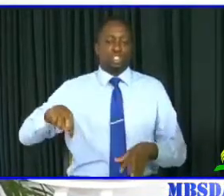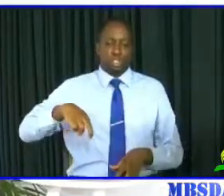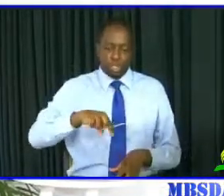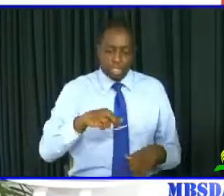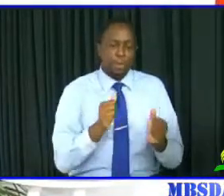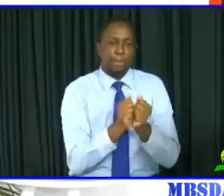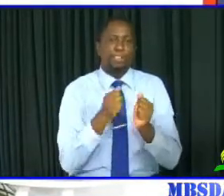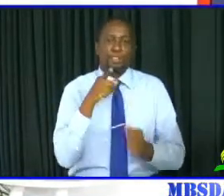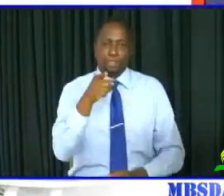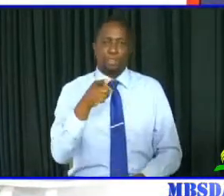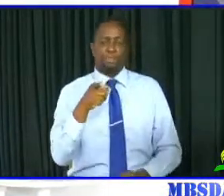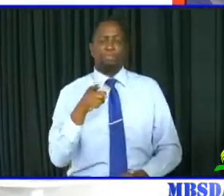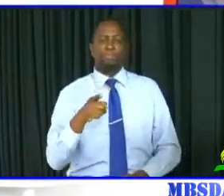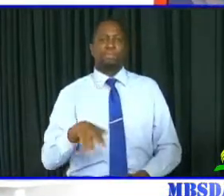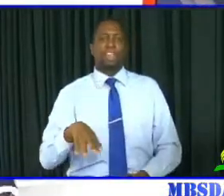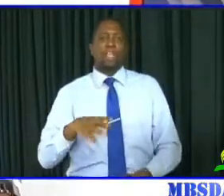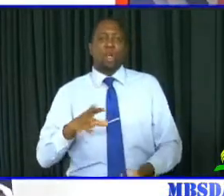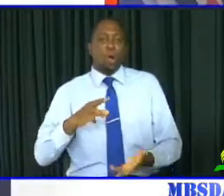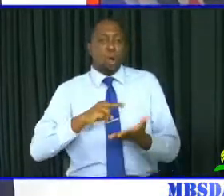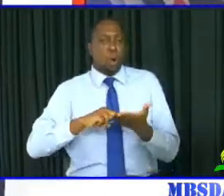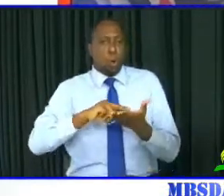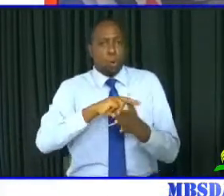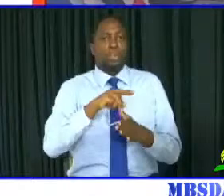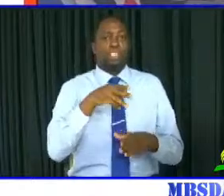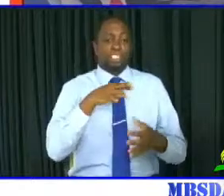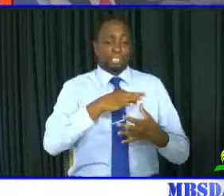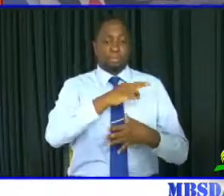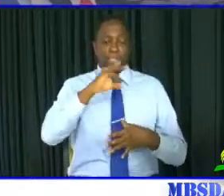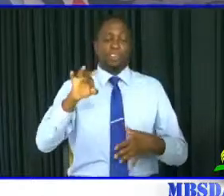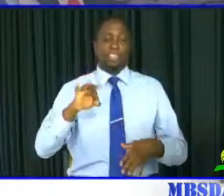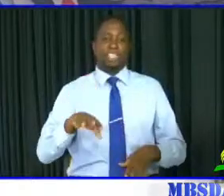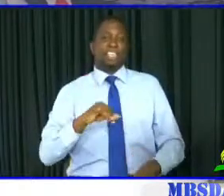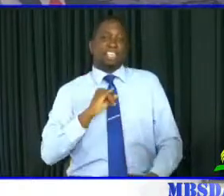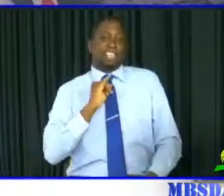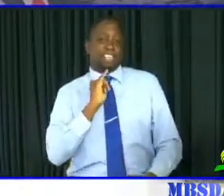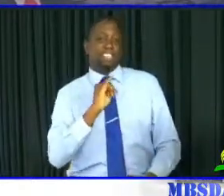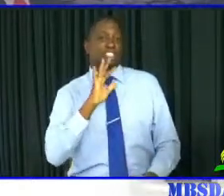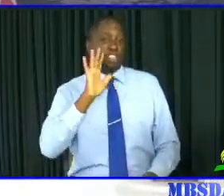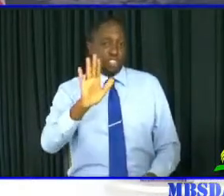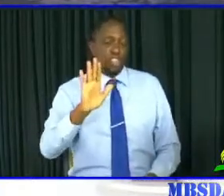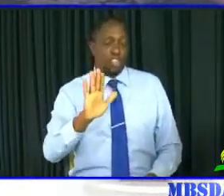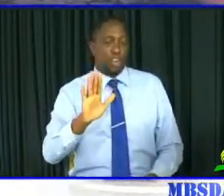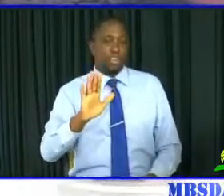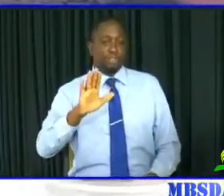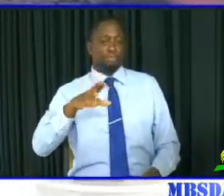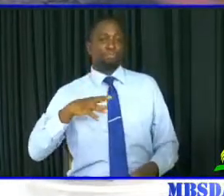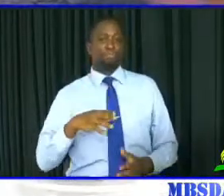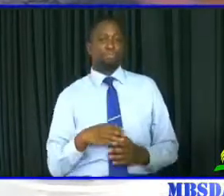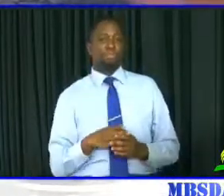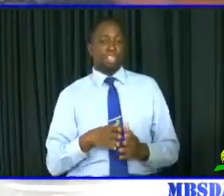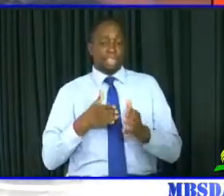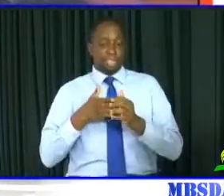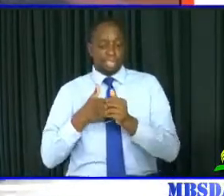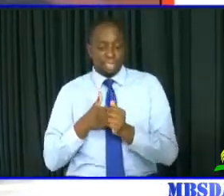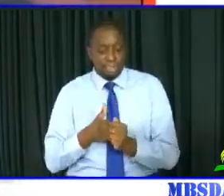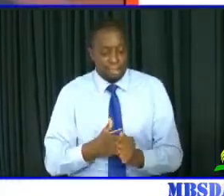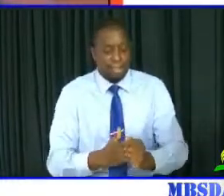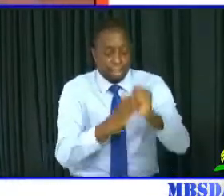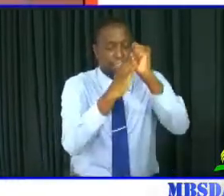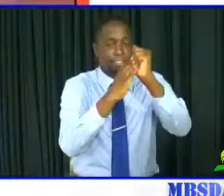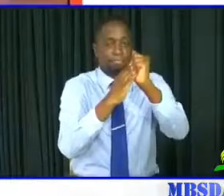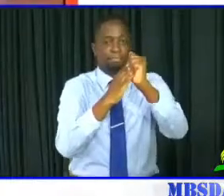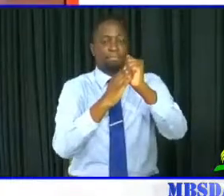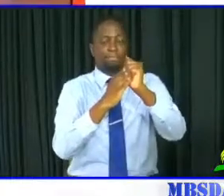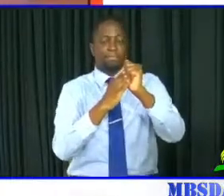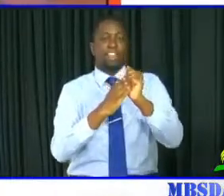the Holy Spirit has been assigned to you as your life coach? The Holy Spirit is here to guide you aright.